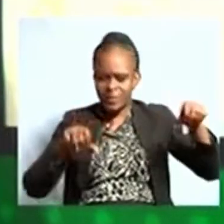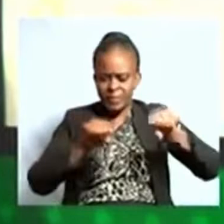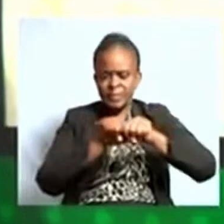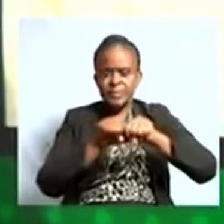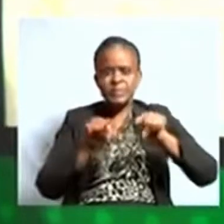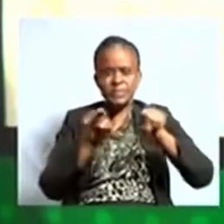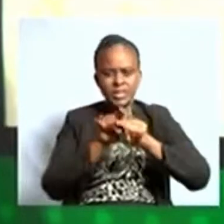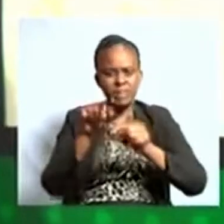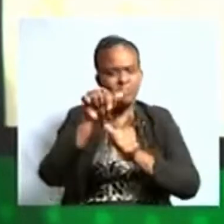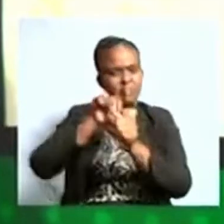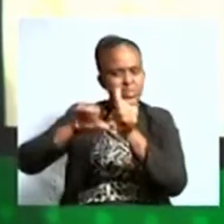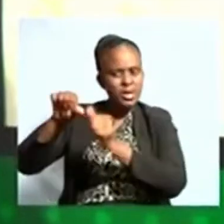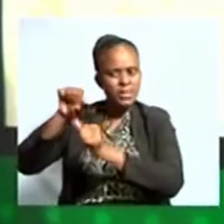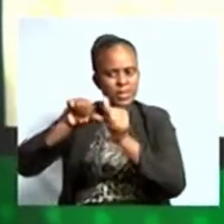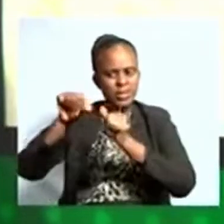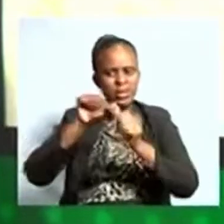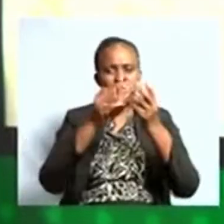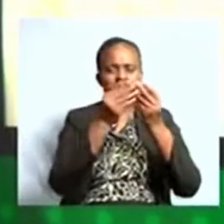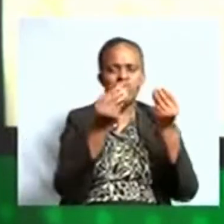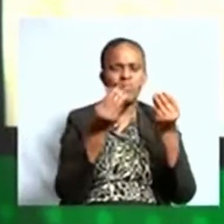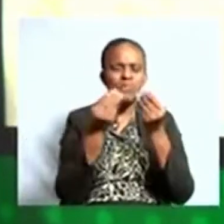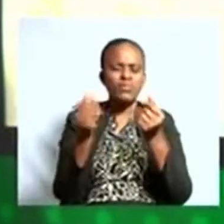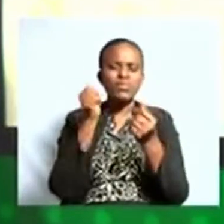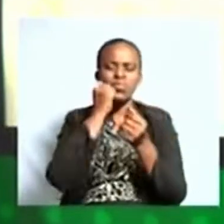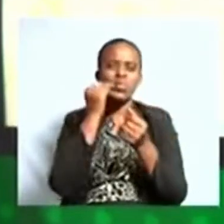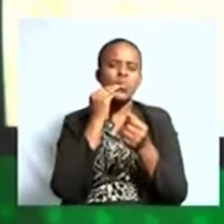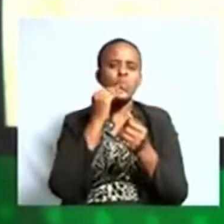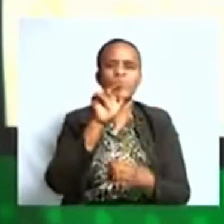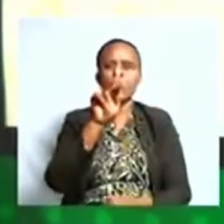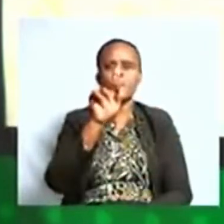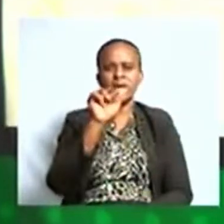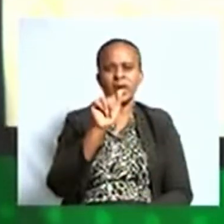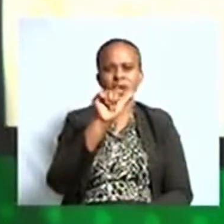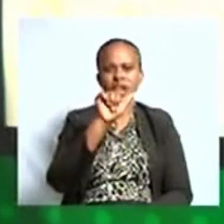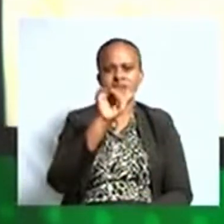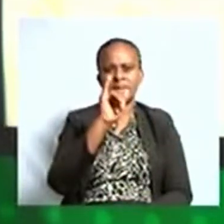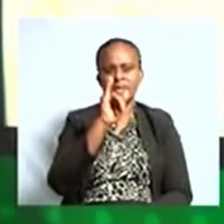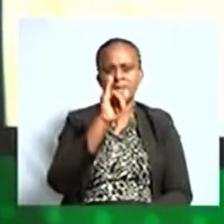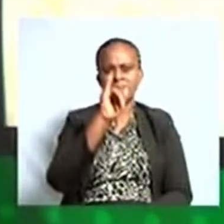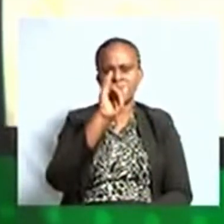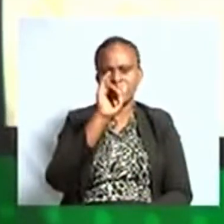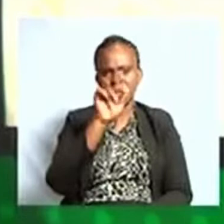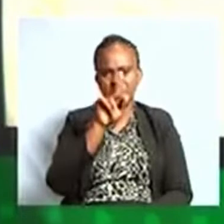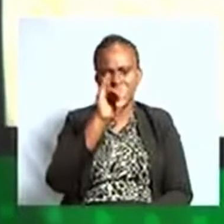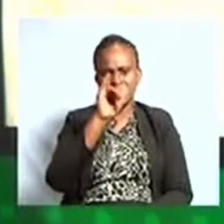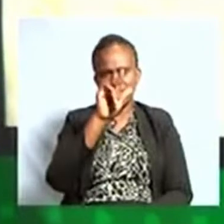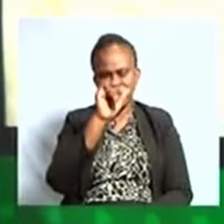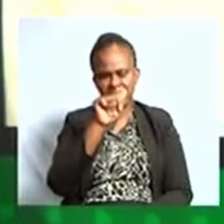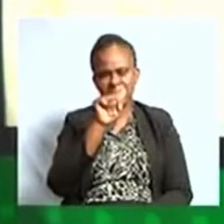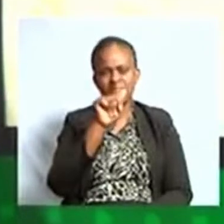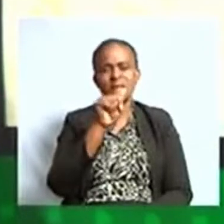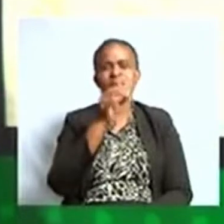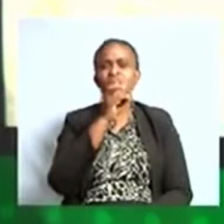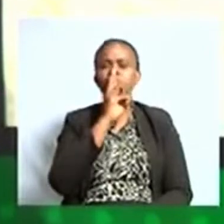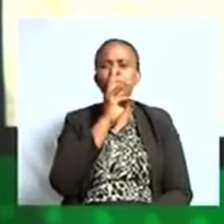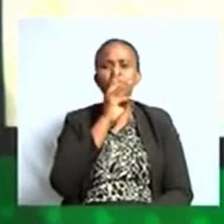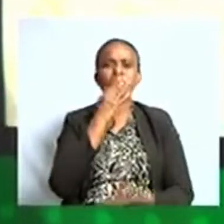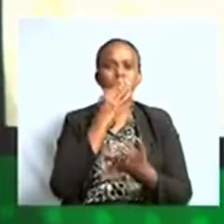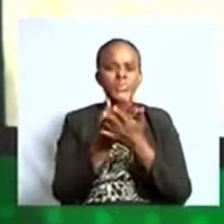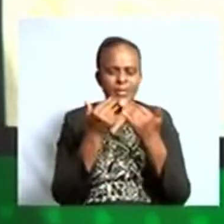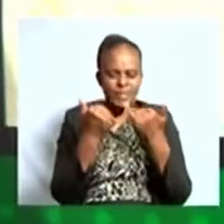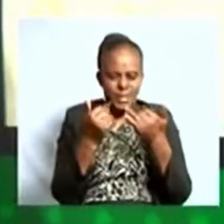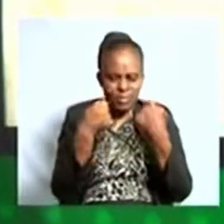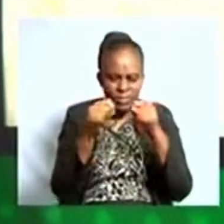walk around a few houses around Kalikiriki. I was there last week. The pressure is so good. Actually, what we are now trying